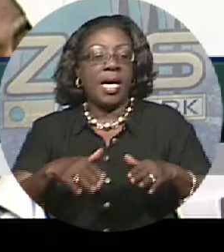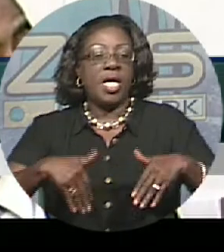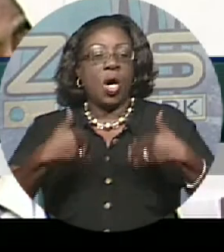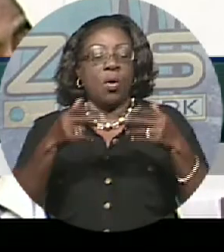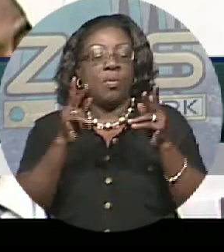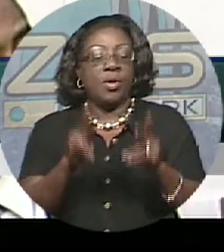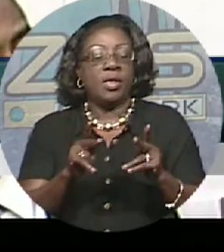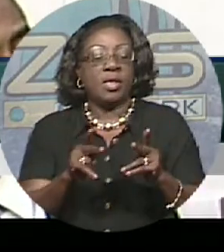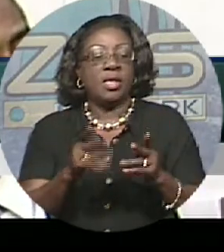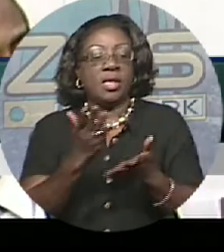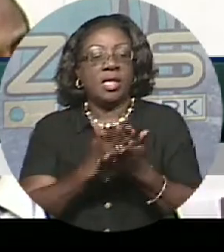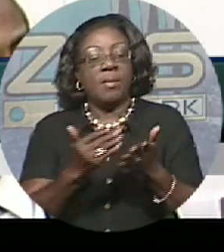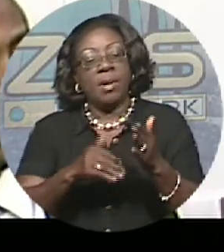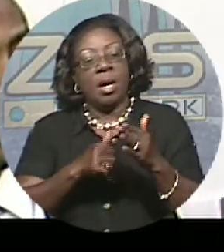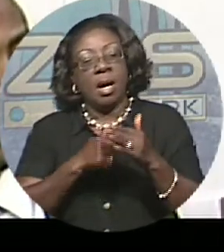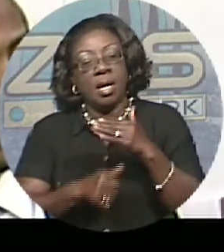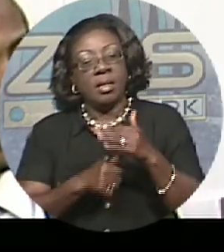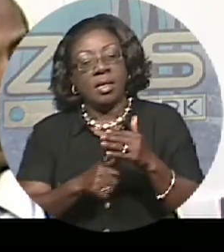age of 18.